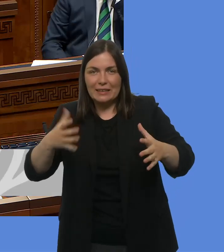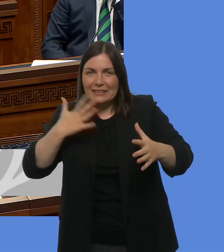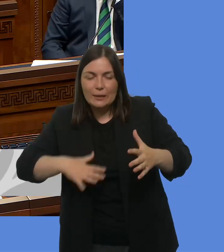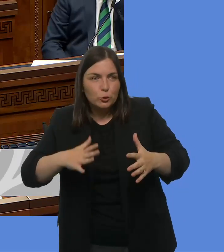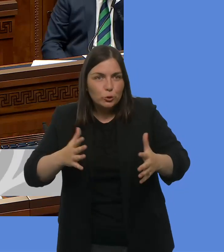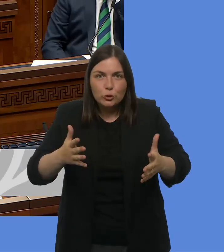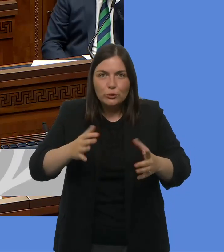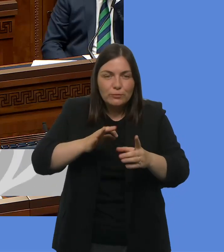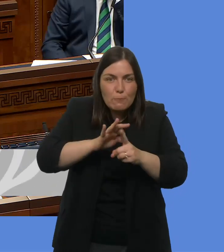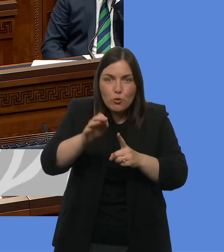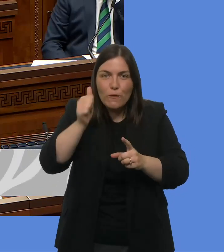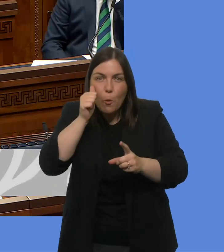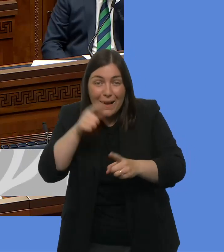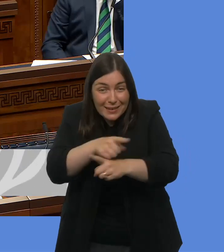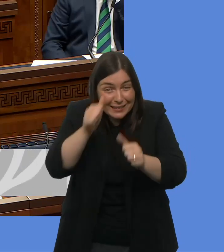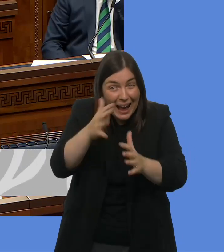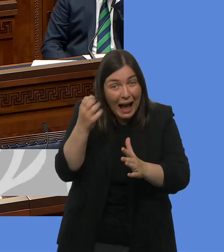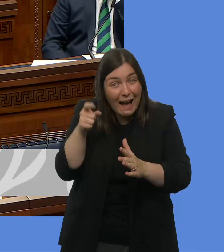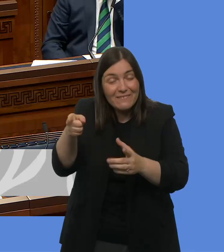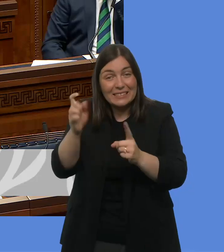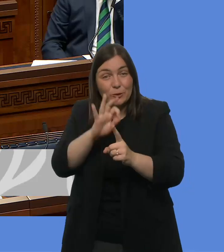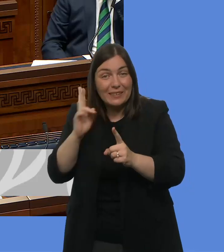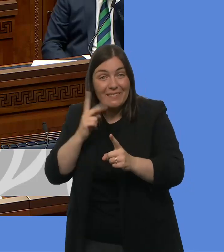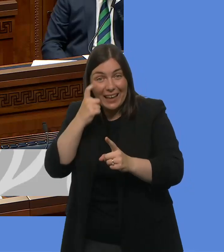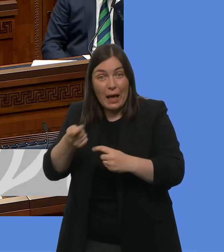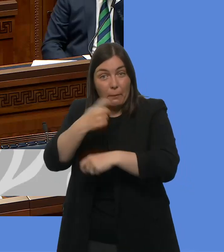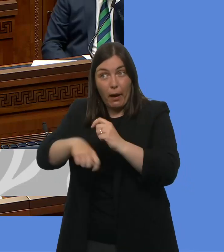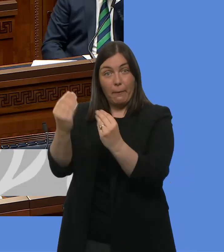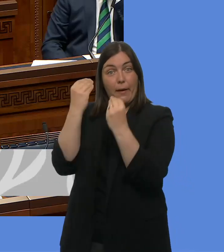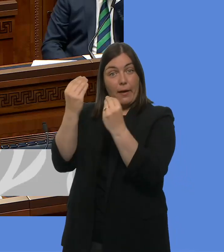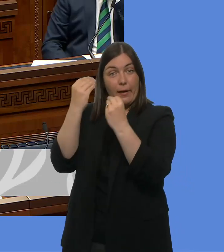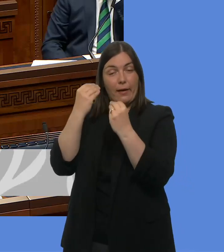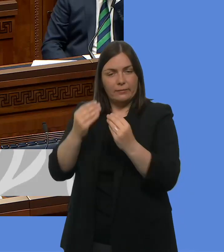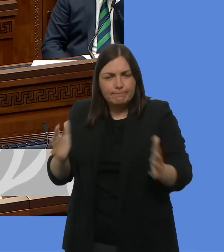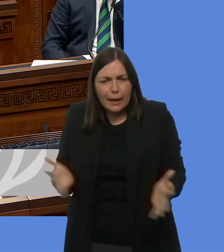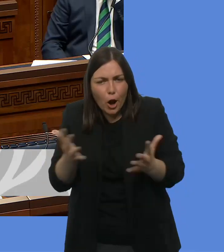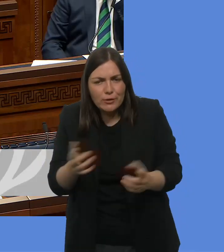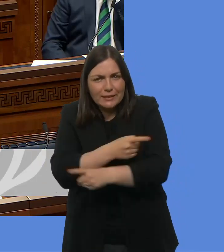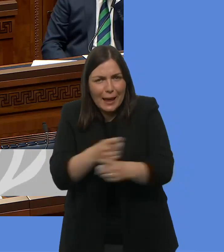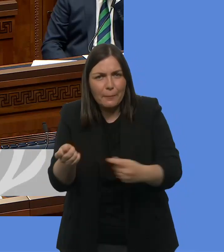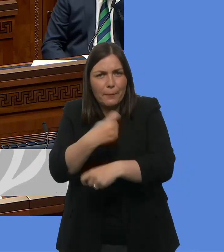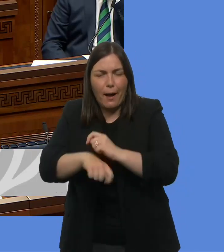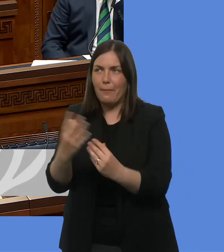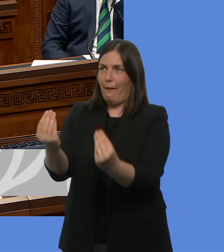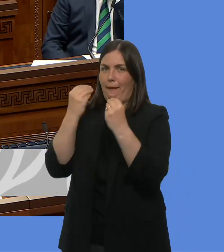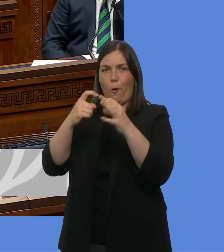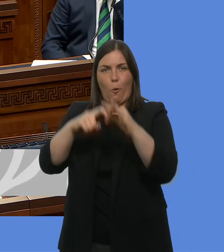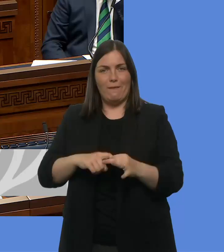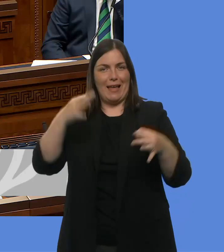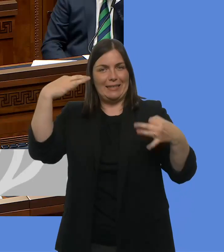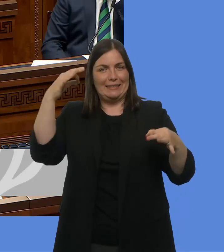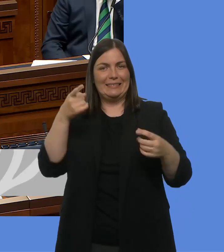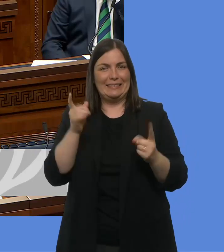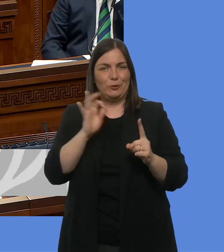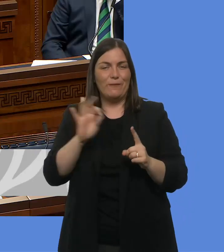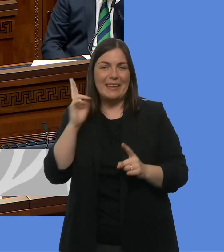Northern Ireland can encourage more educators to specialise in deaf education. In addition, Mr Deputy Speaker, to teachers of the